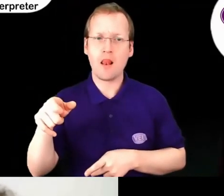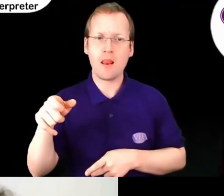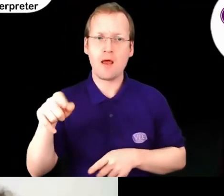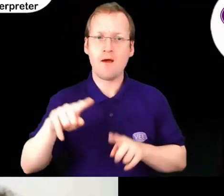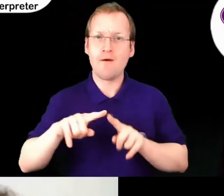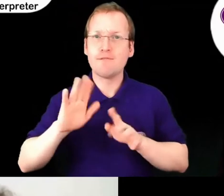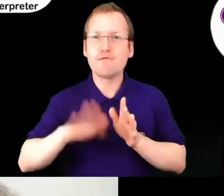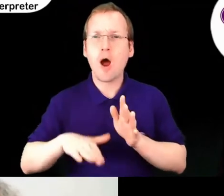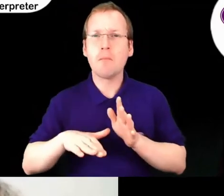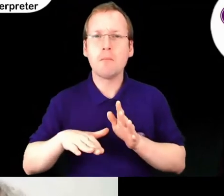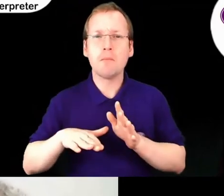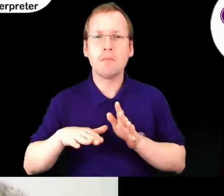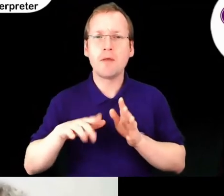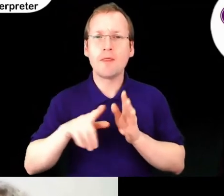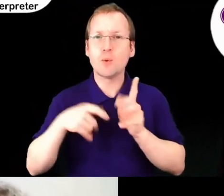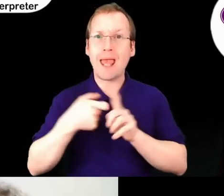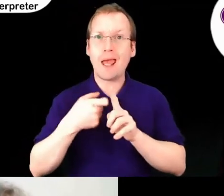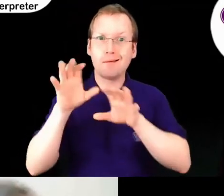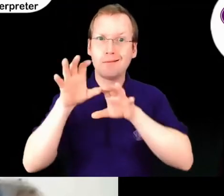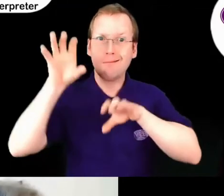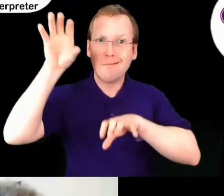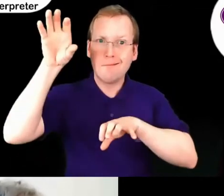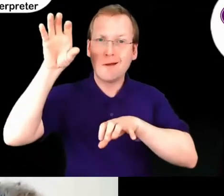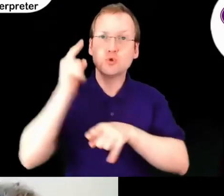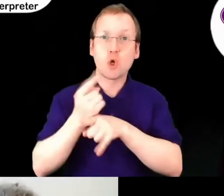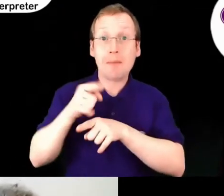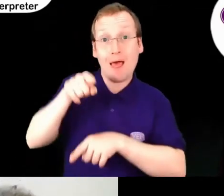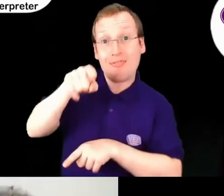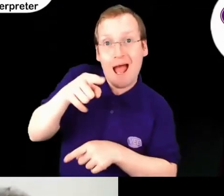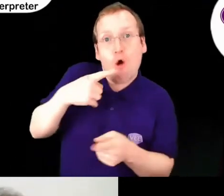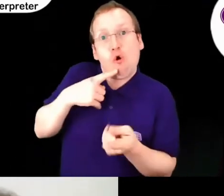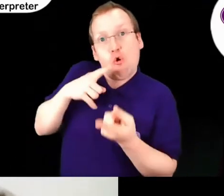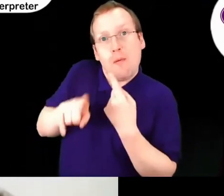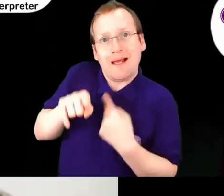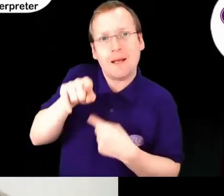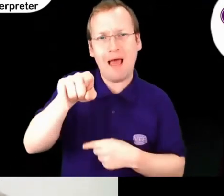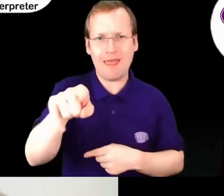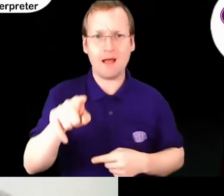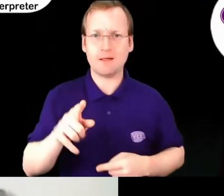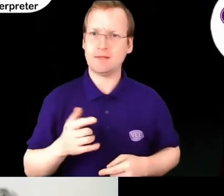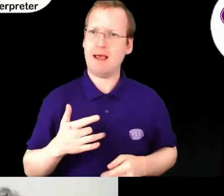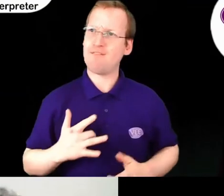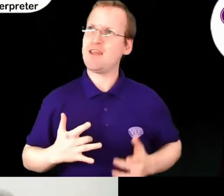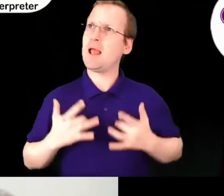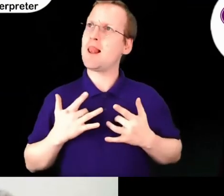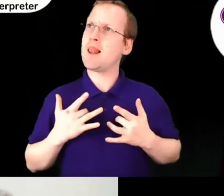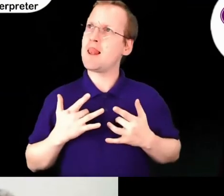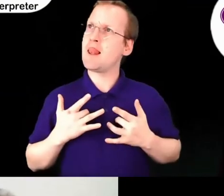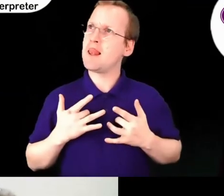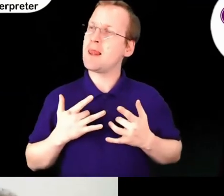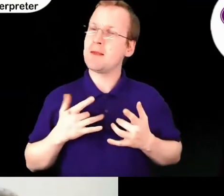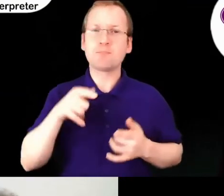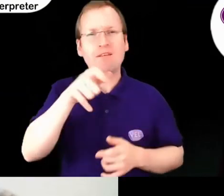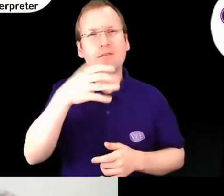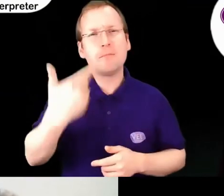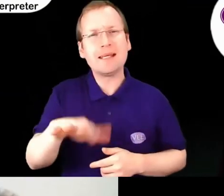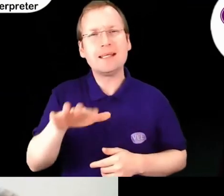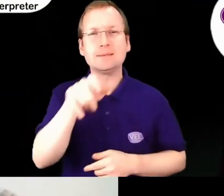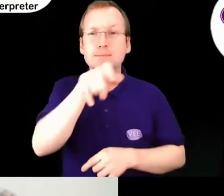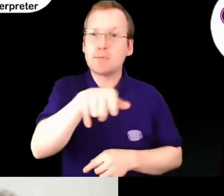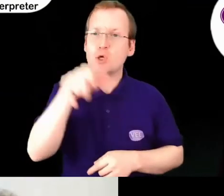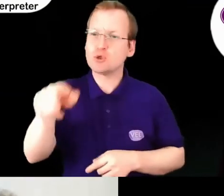the country wrote to ask about that or to make some comment about it. And I suppose if I'd been the type of person who kept